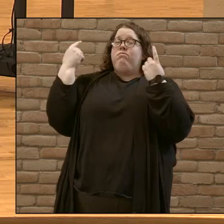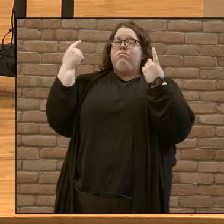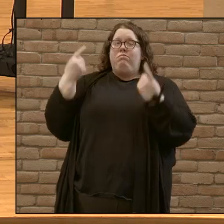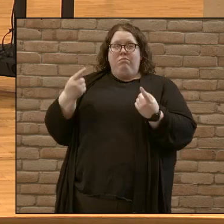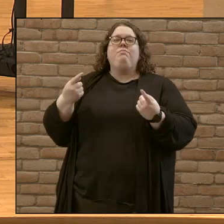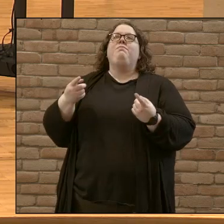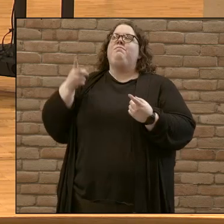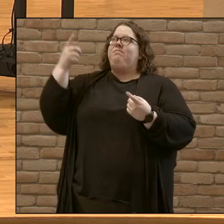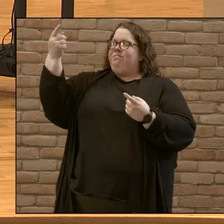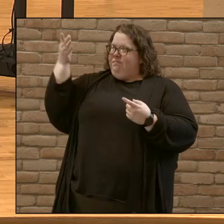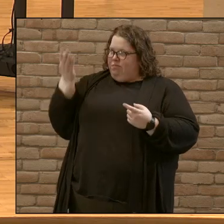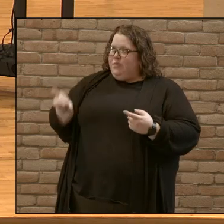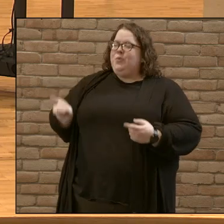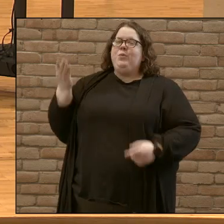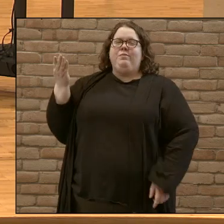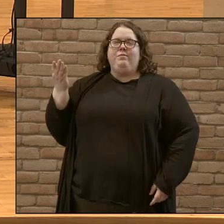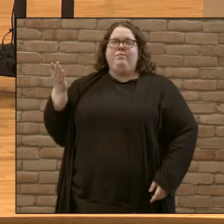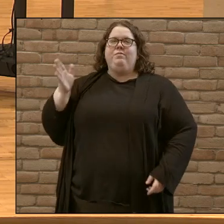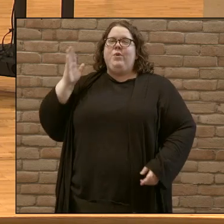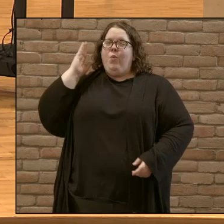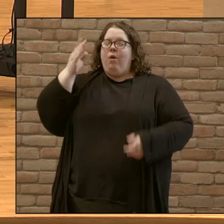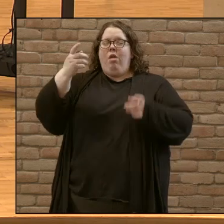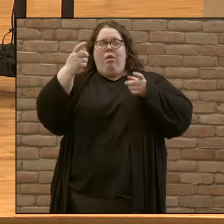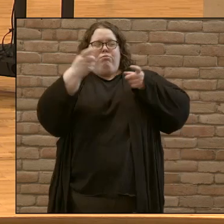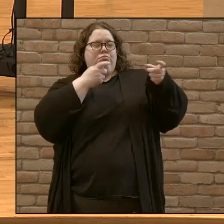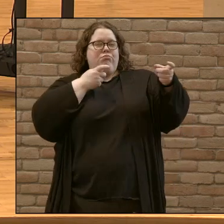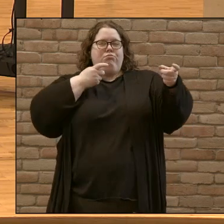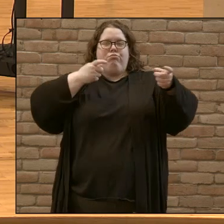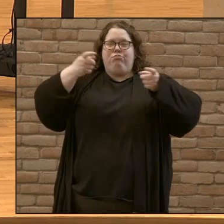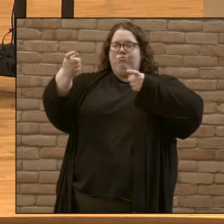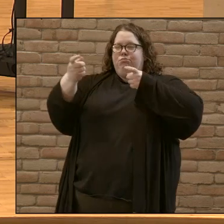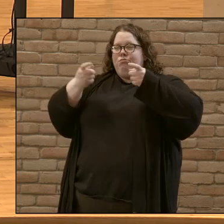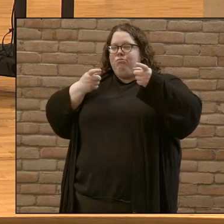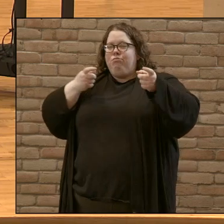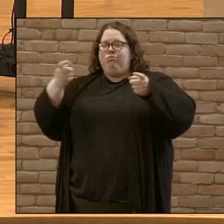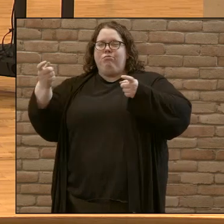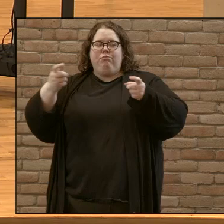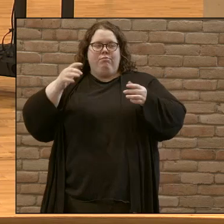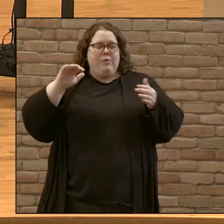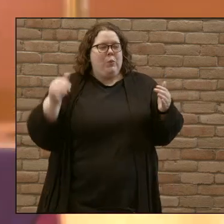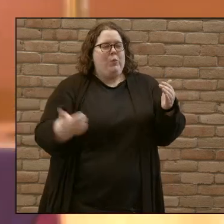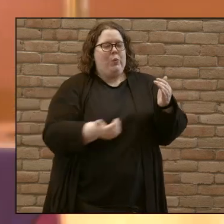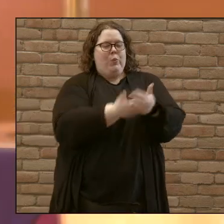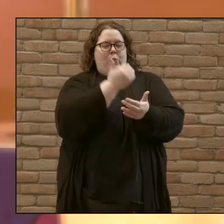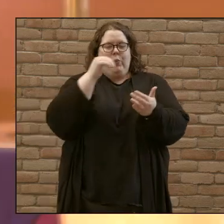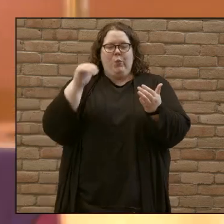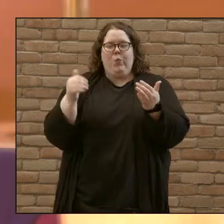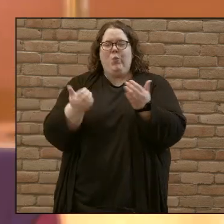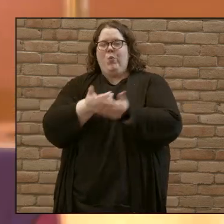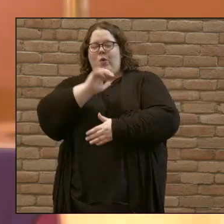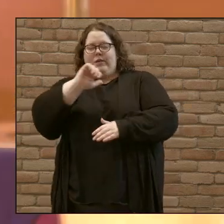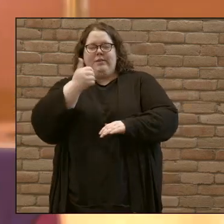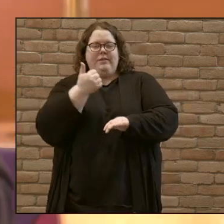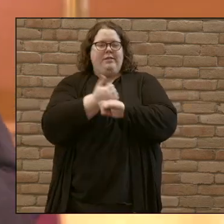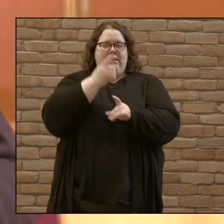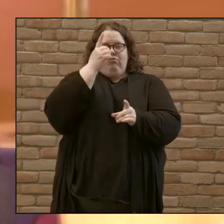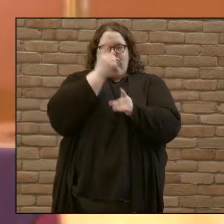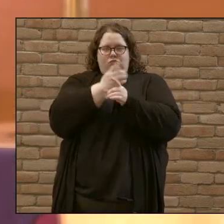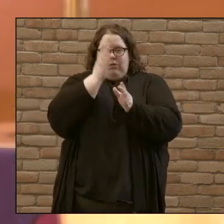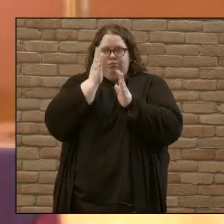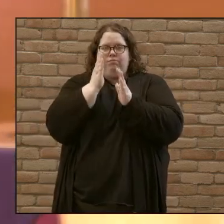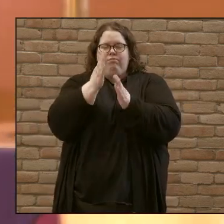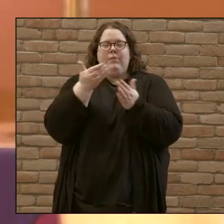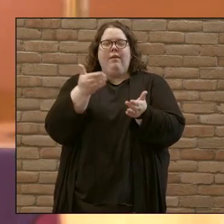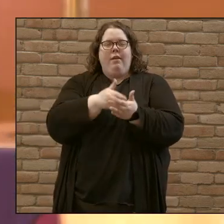reign and make everything new and set things right again. You know, throughout Scripture, we